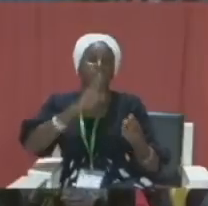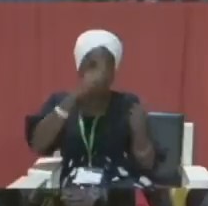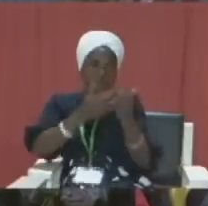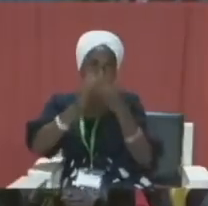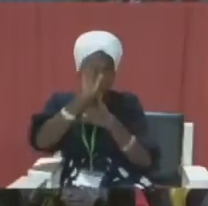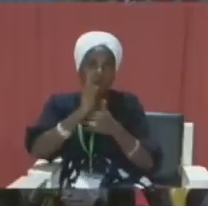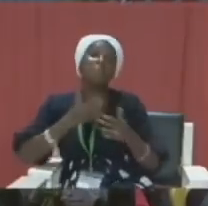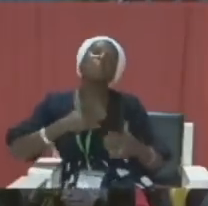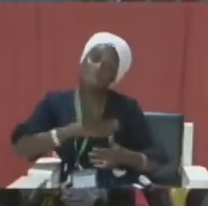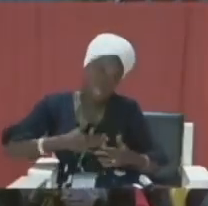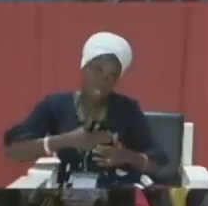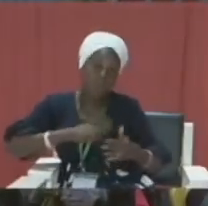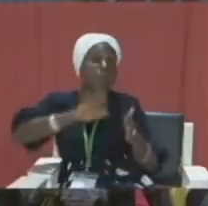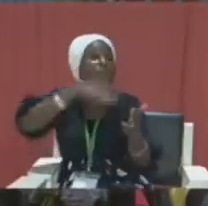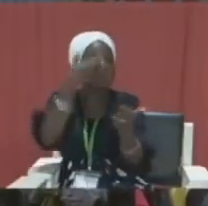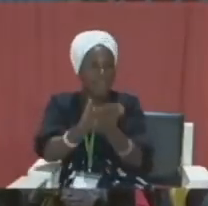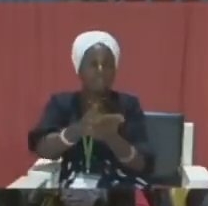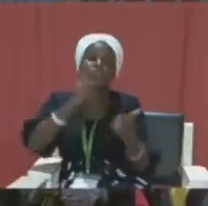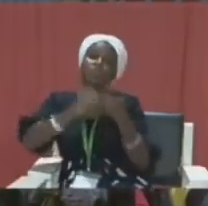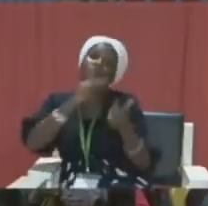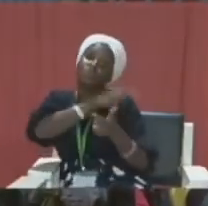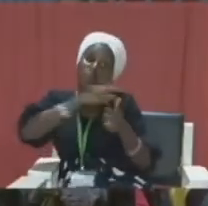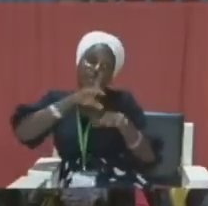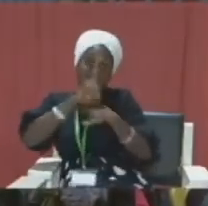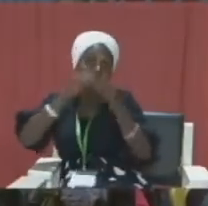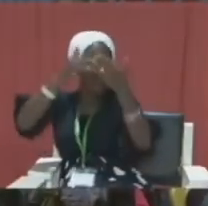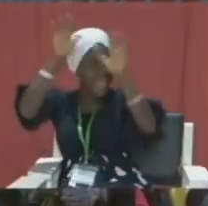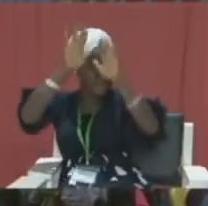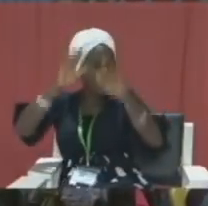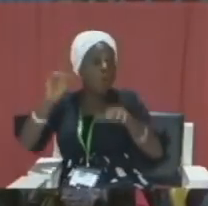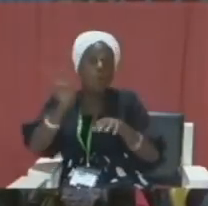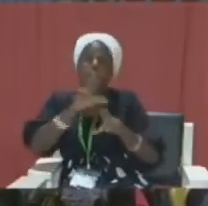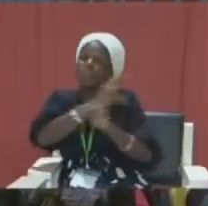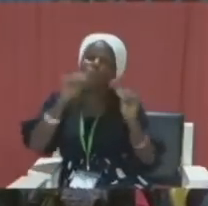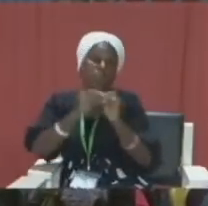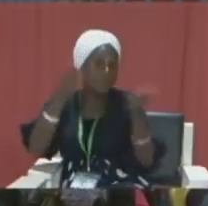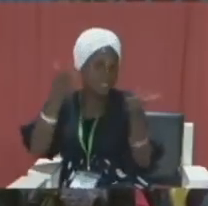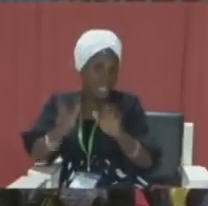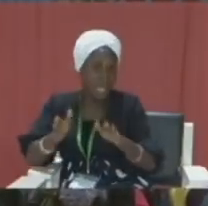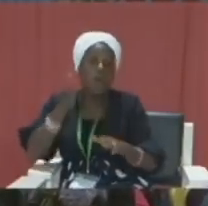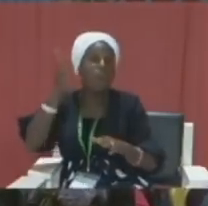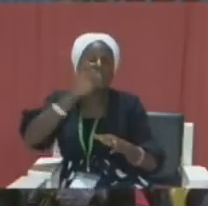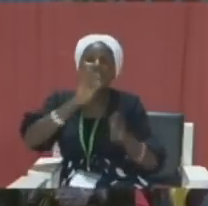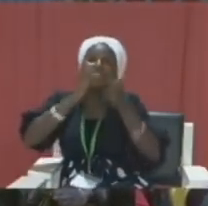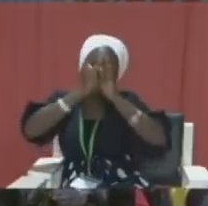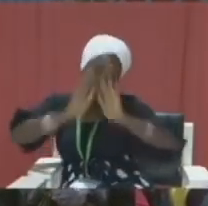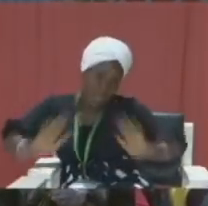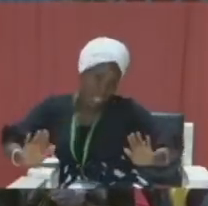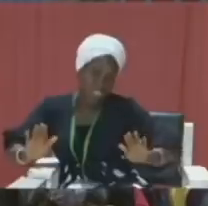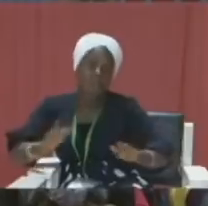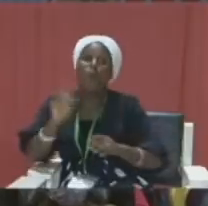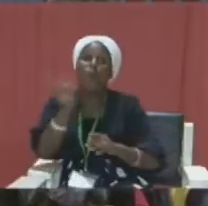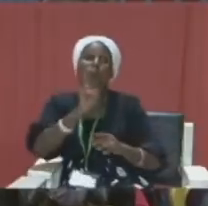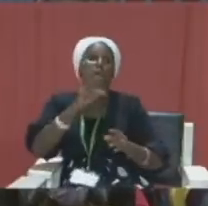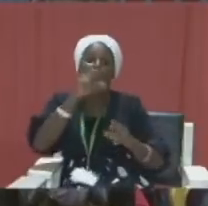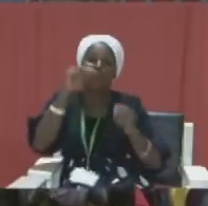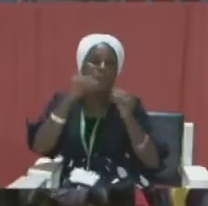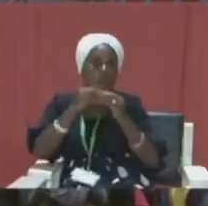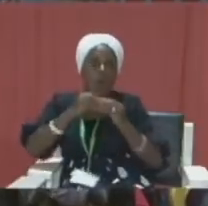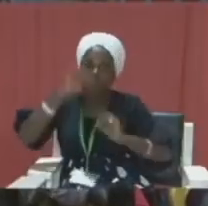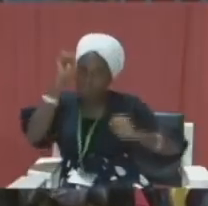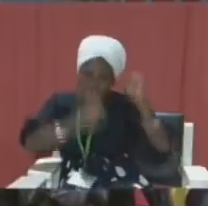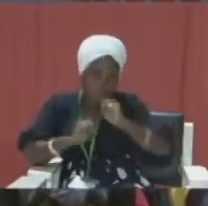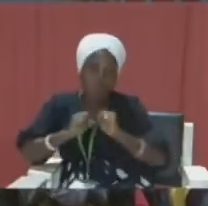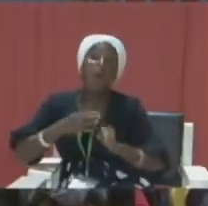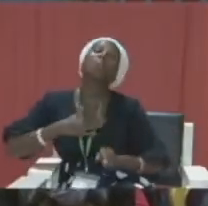come to your kingdom, where there shall be no more death, where there shall be no more crying, where there shall be no more sorrow,